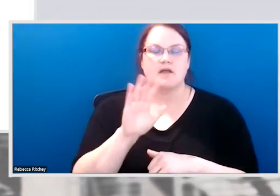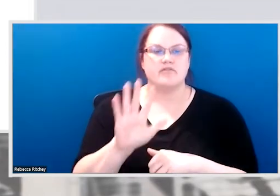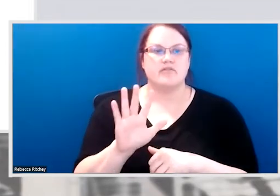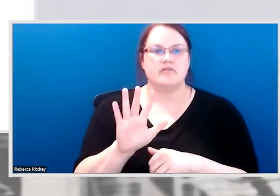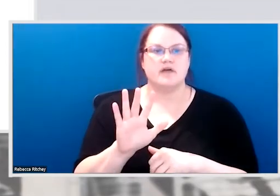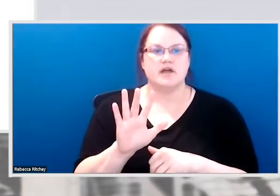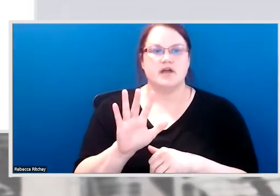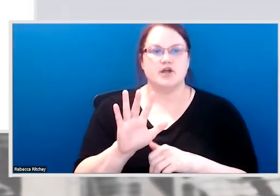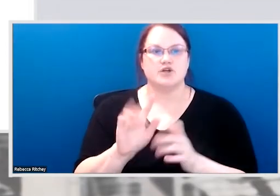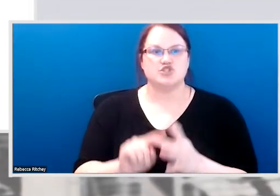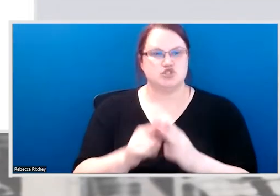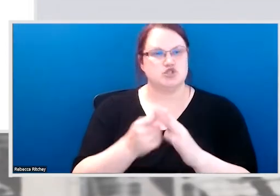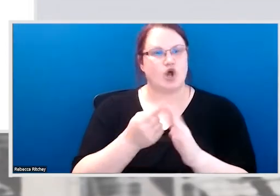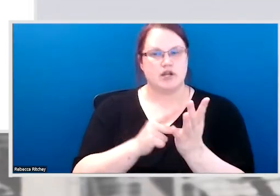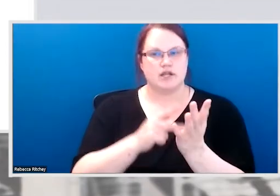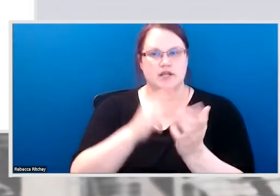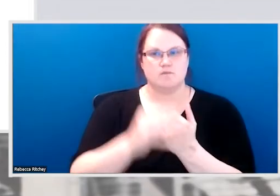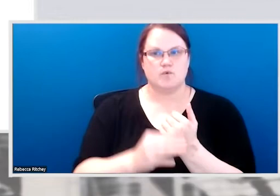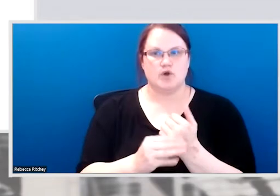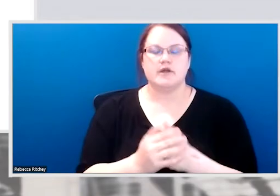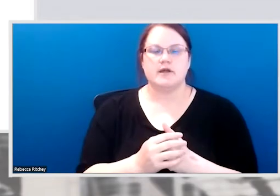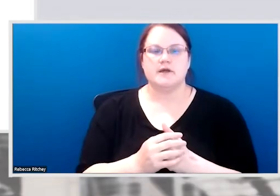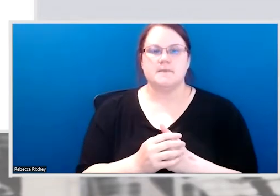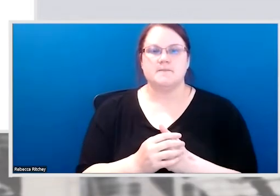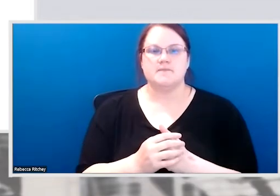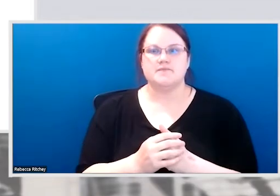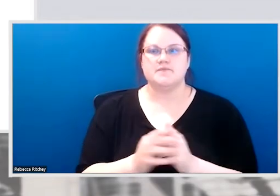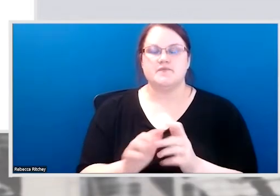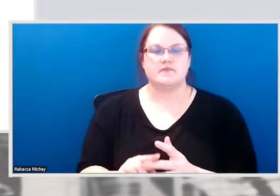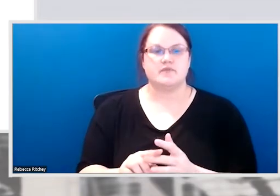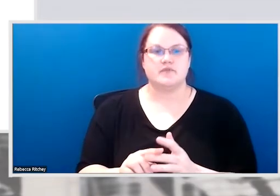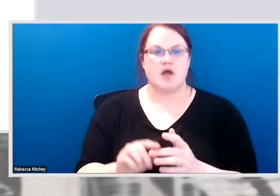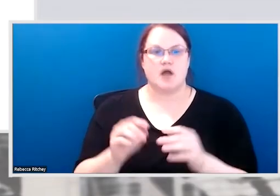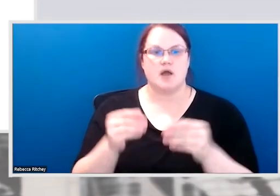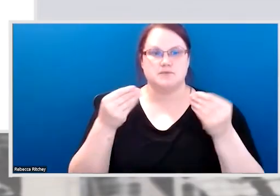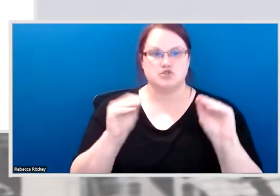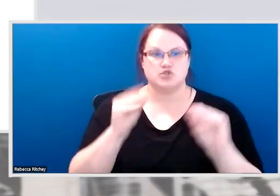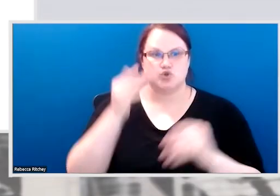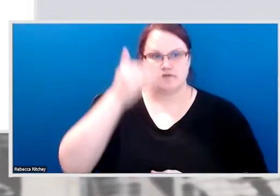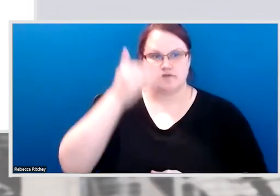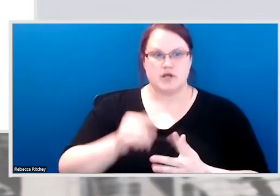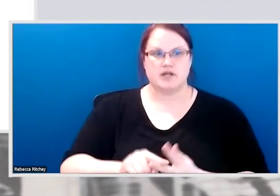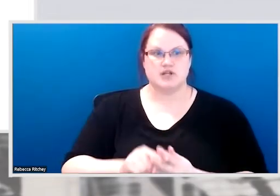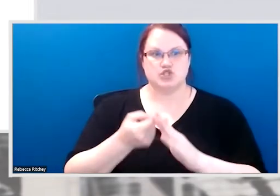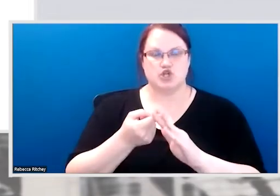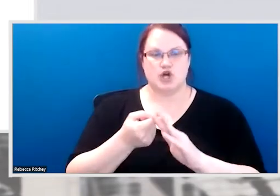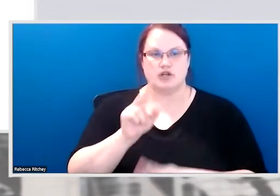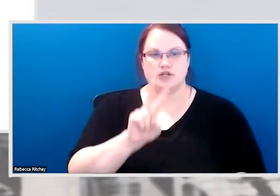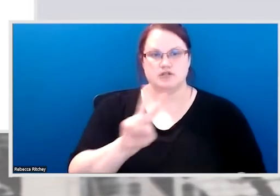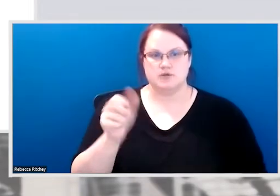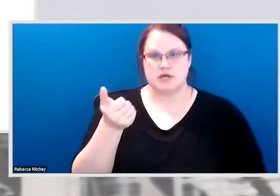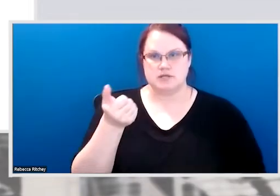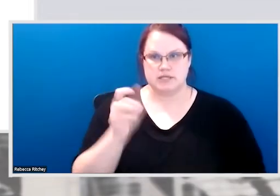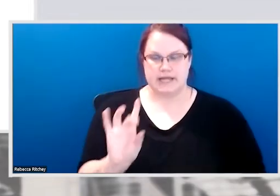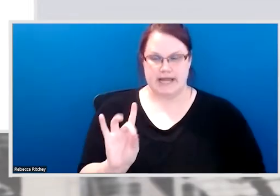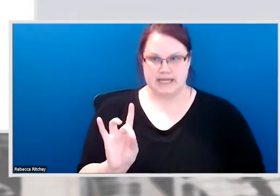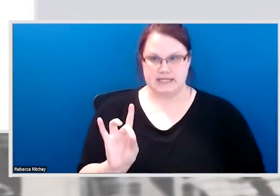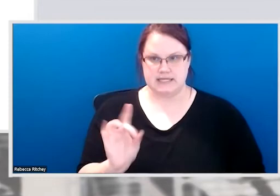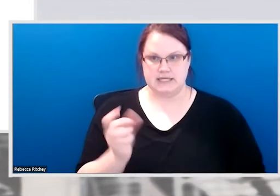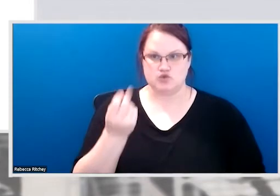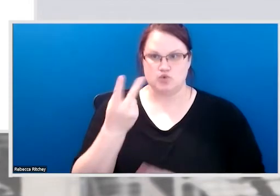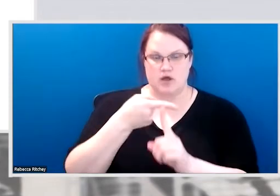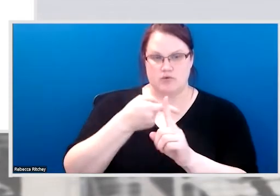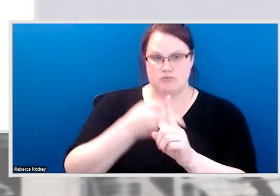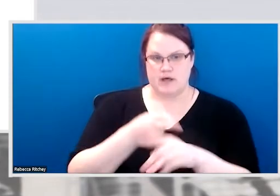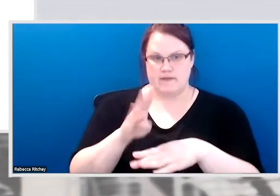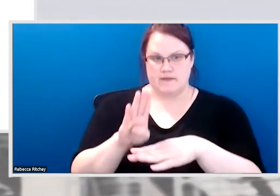catalyst program, I guess, was their Startup to Storefront, which started in 2018. It's a 12-month